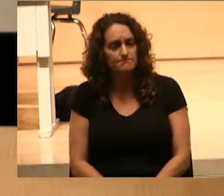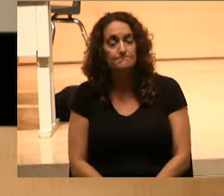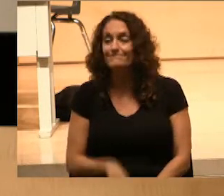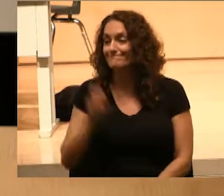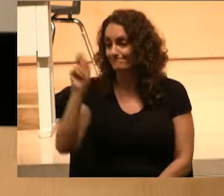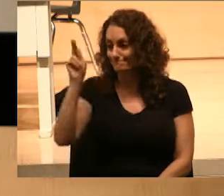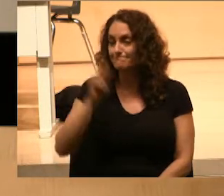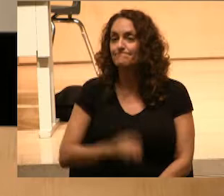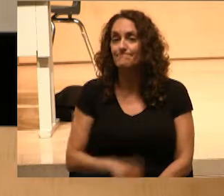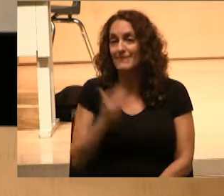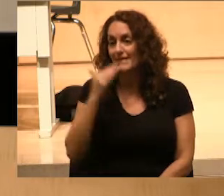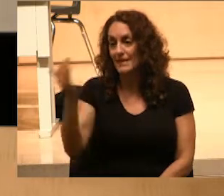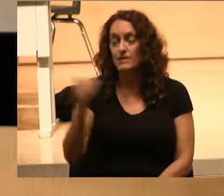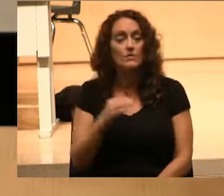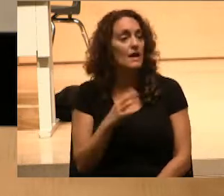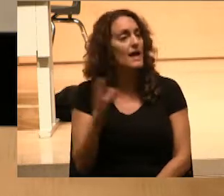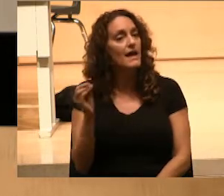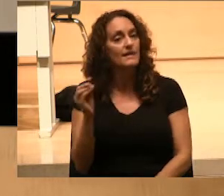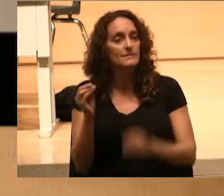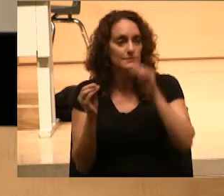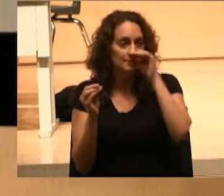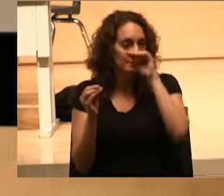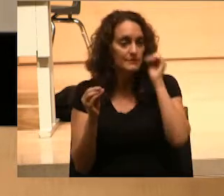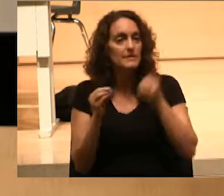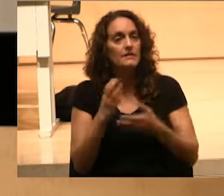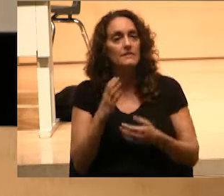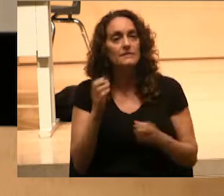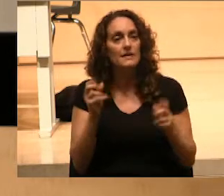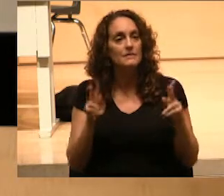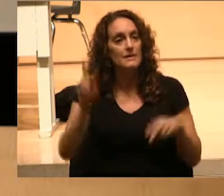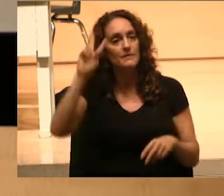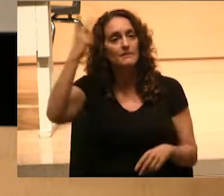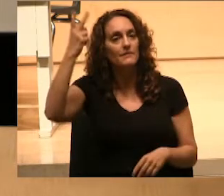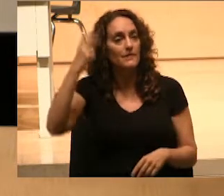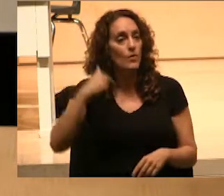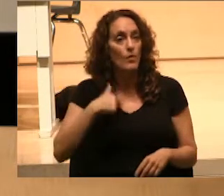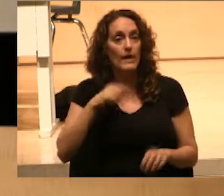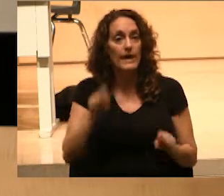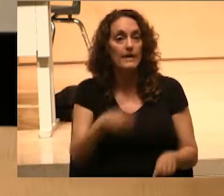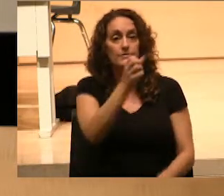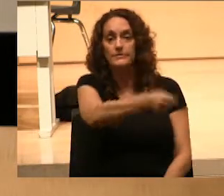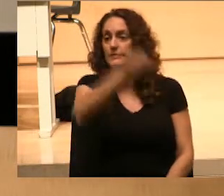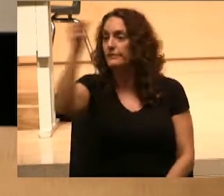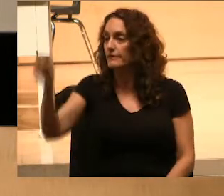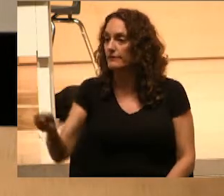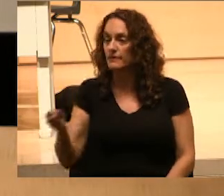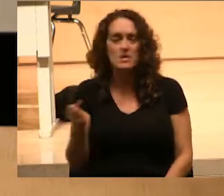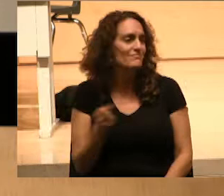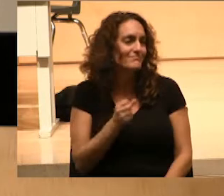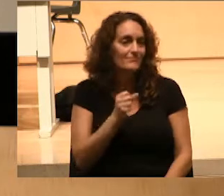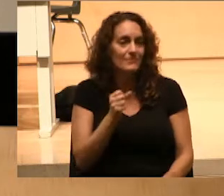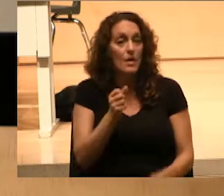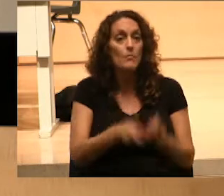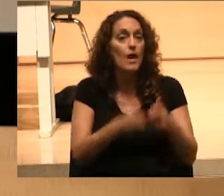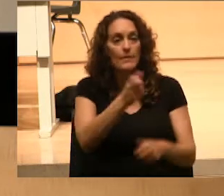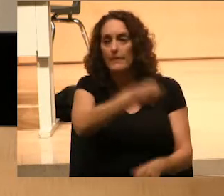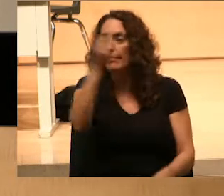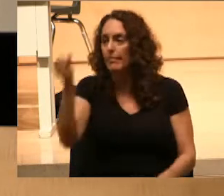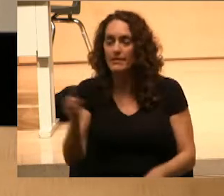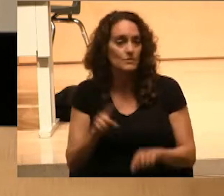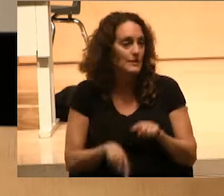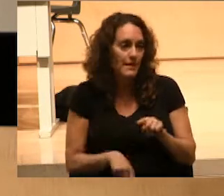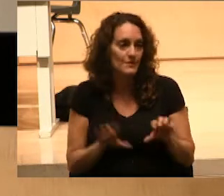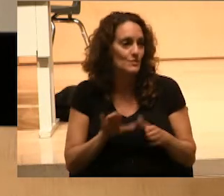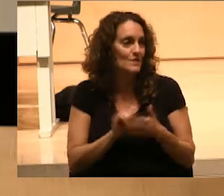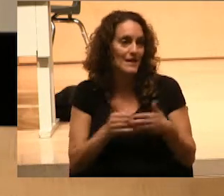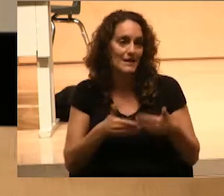Okay. Yeah. Thanks. And again, I think it's like misconceptions that we can just kind of, pull somebody out of an apartment if there's a problem, and, which, we can't, not that we